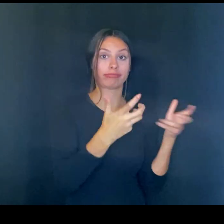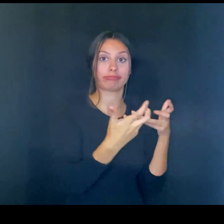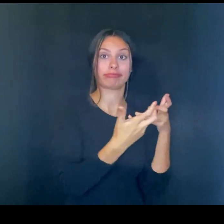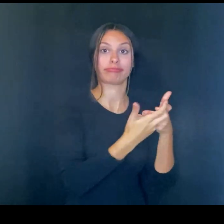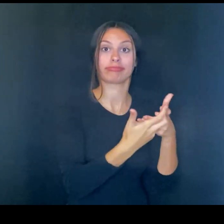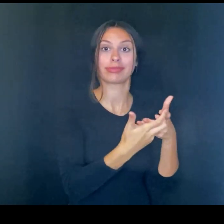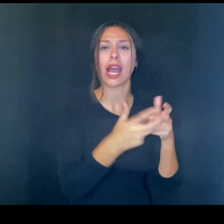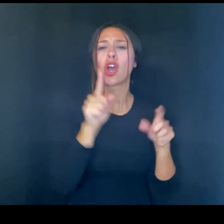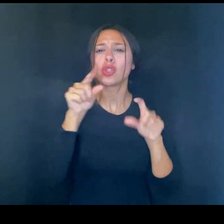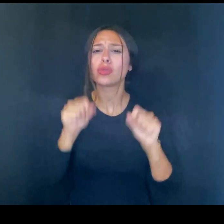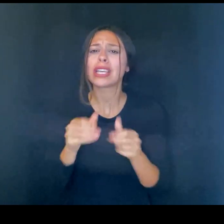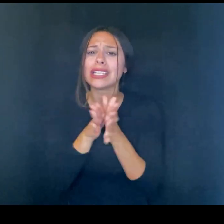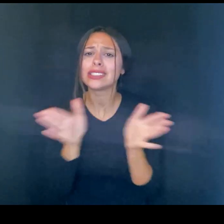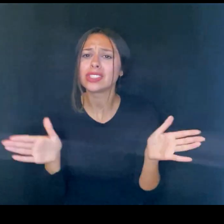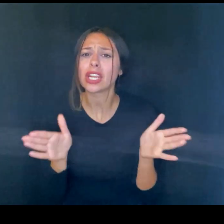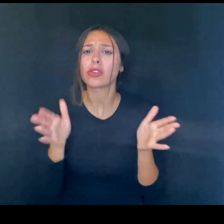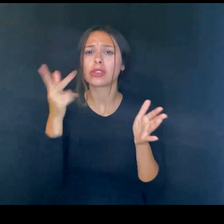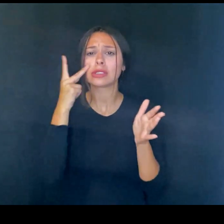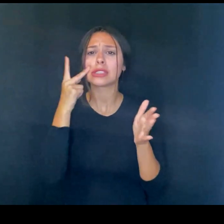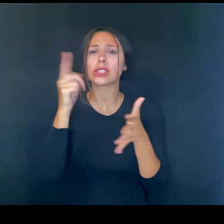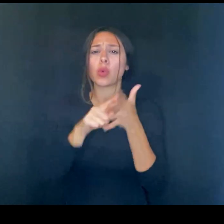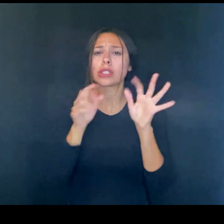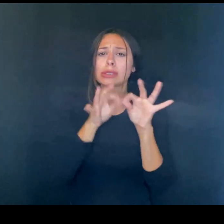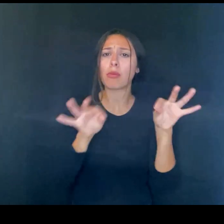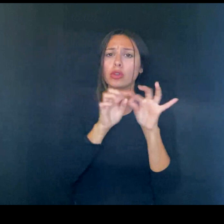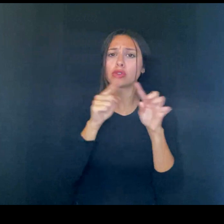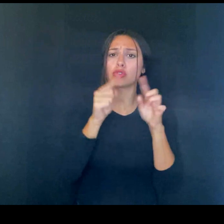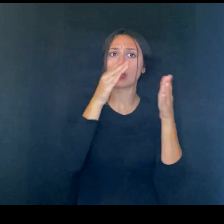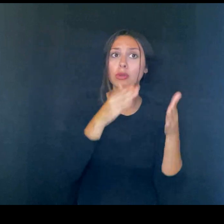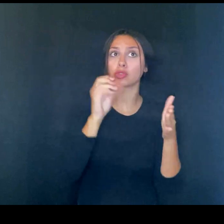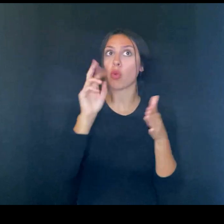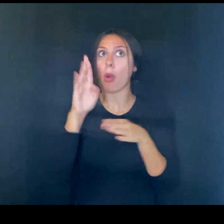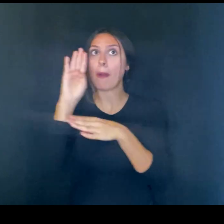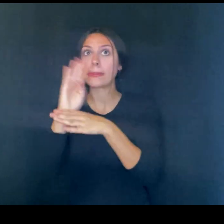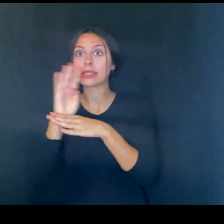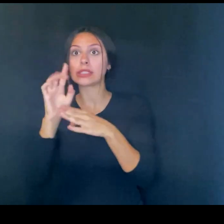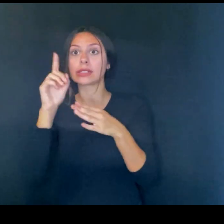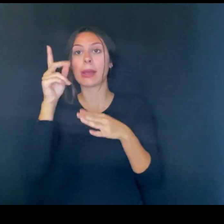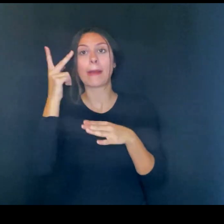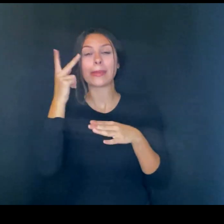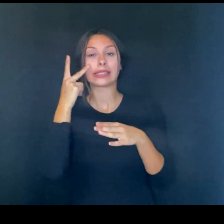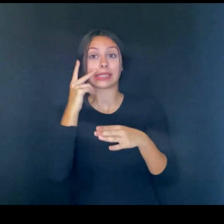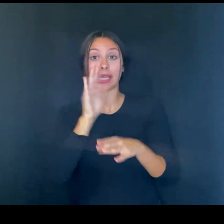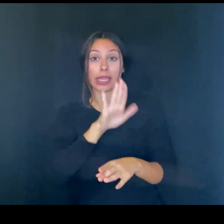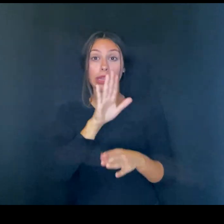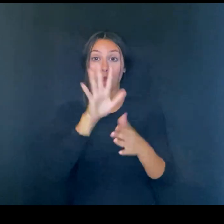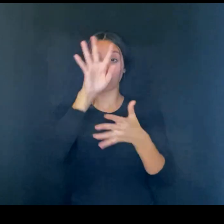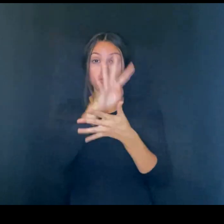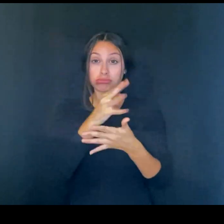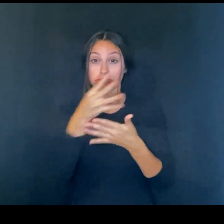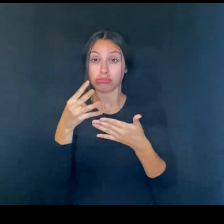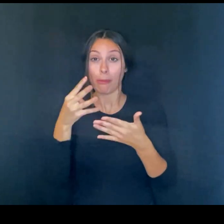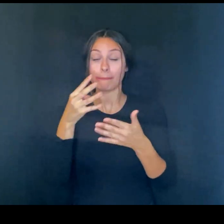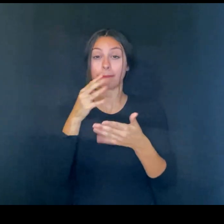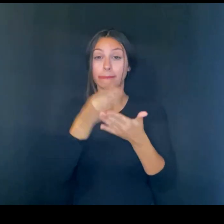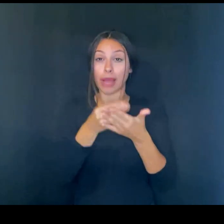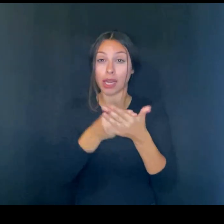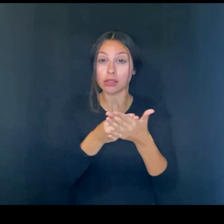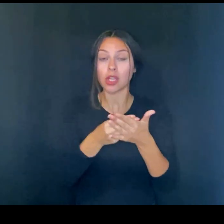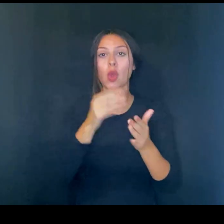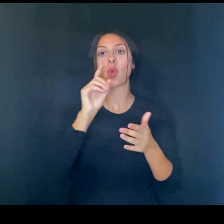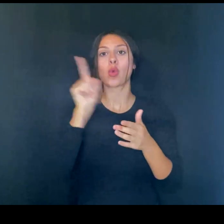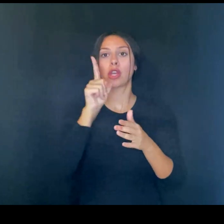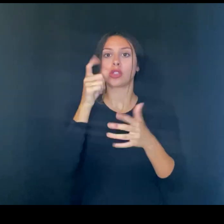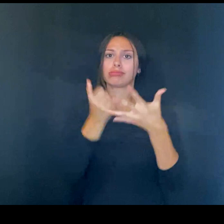can generally tell what's important to a person or an organization by looking at their budget. Whatever you prioritize, that's where your money